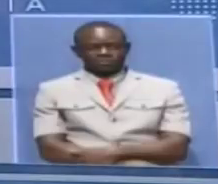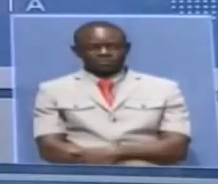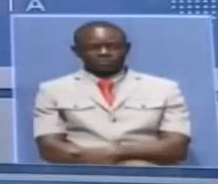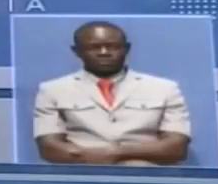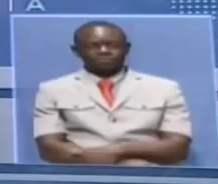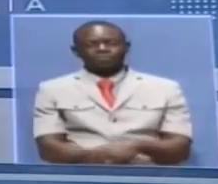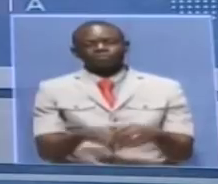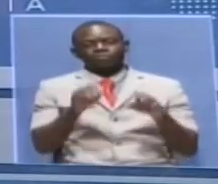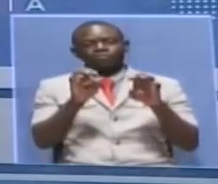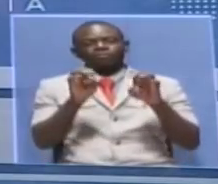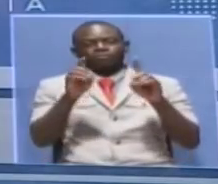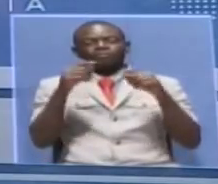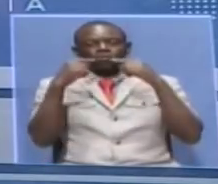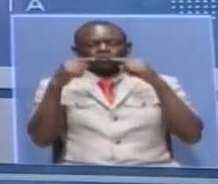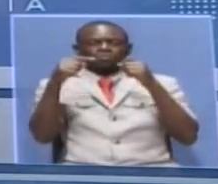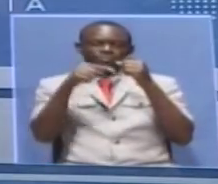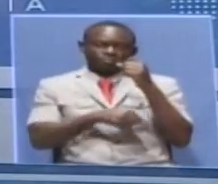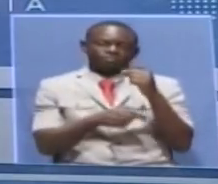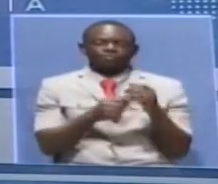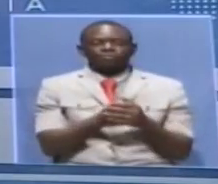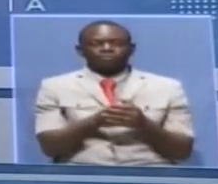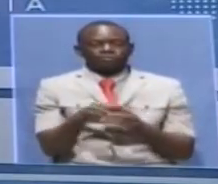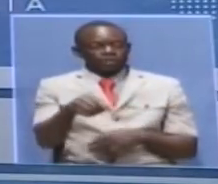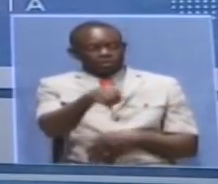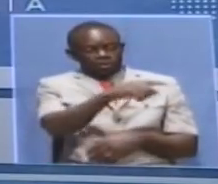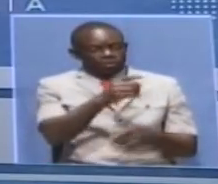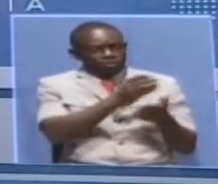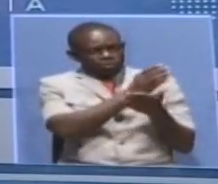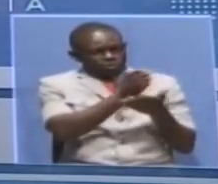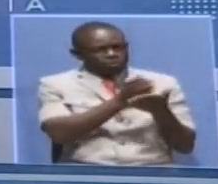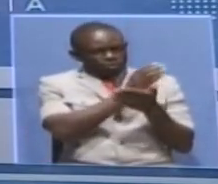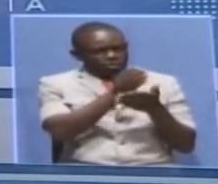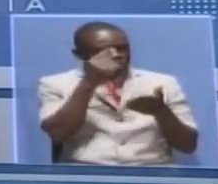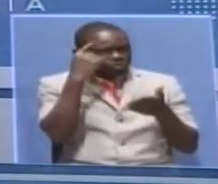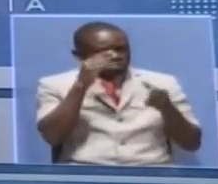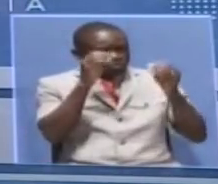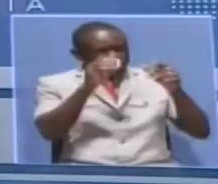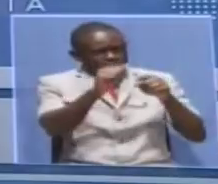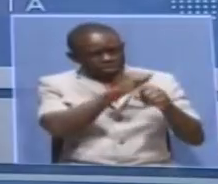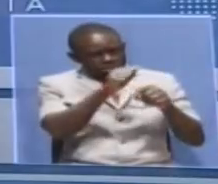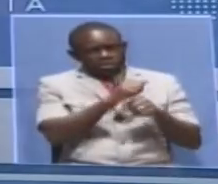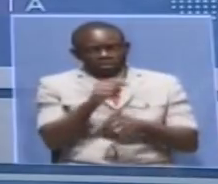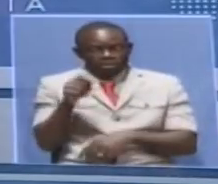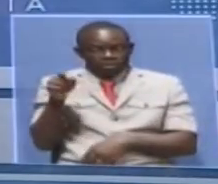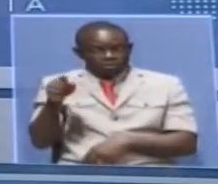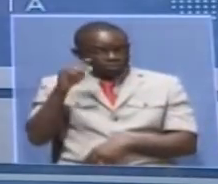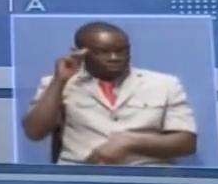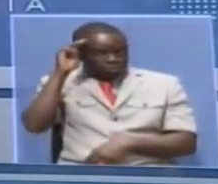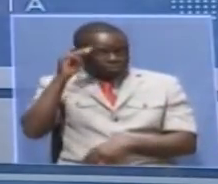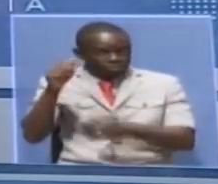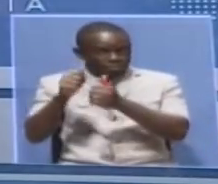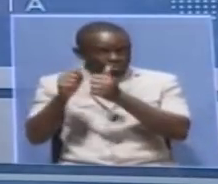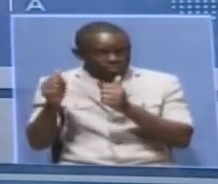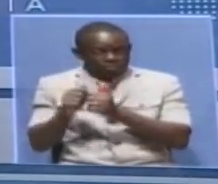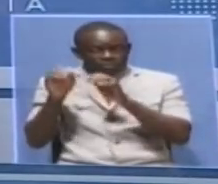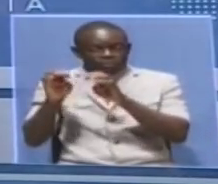And now, education news in detail. The Ministry of General Education says there is need for more colleges of education to be involved in